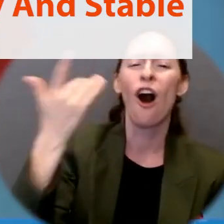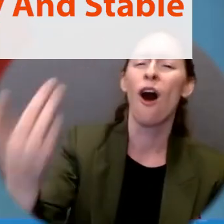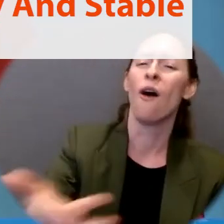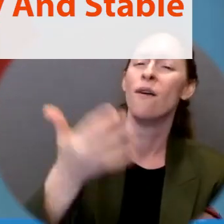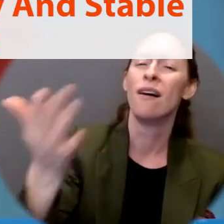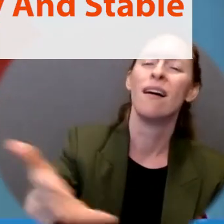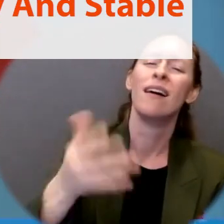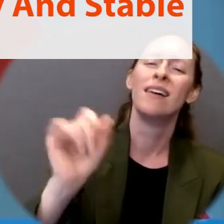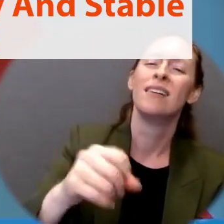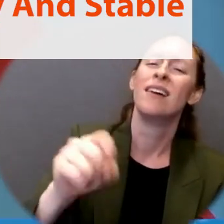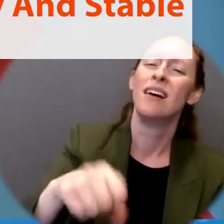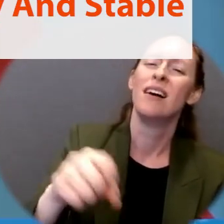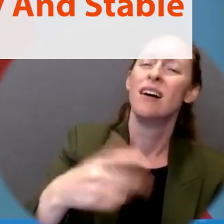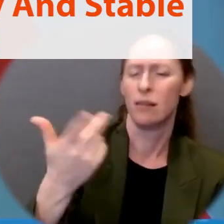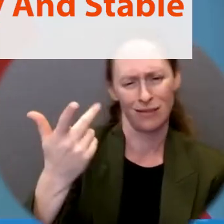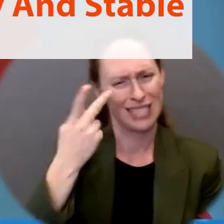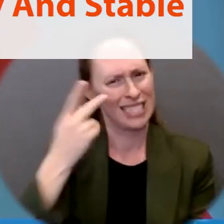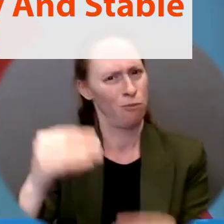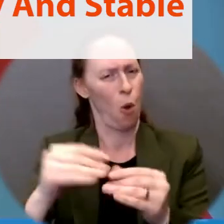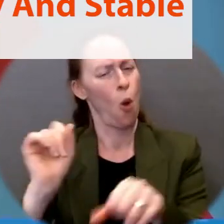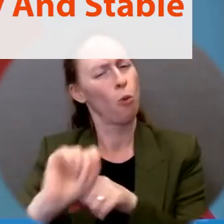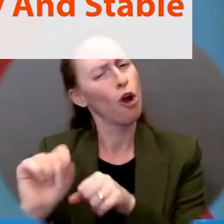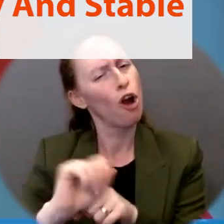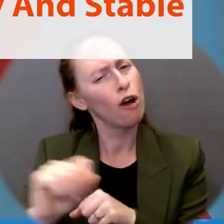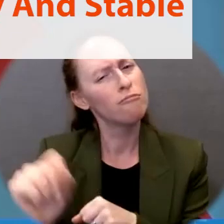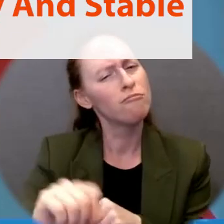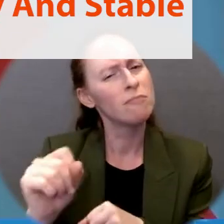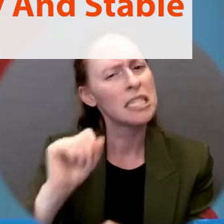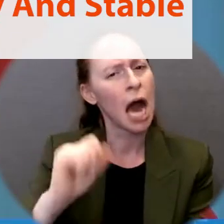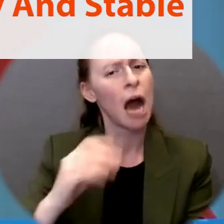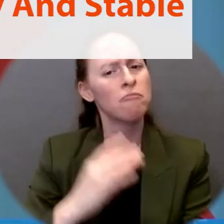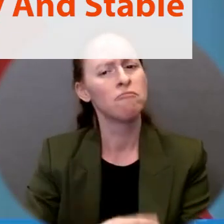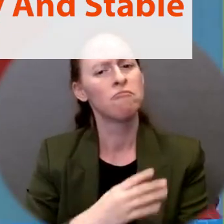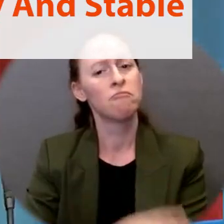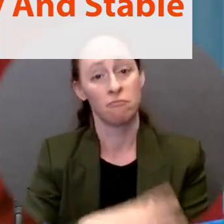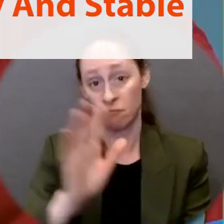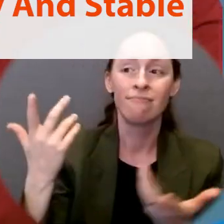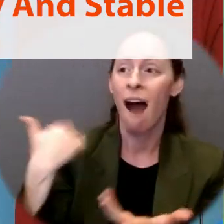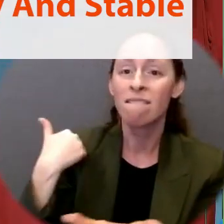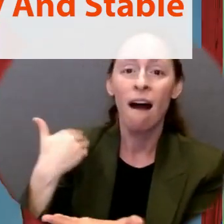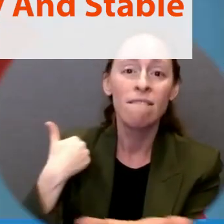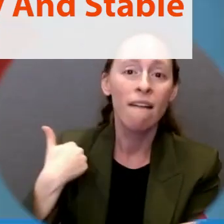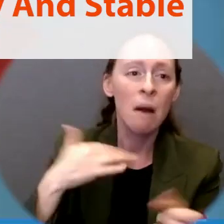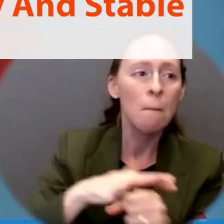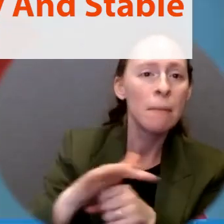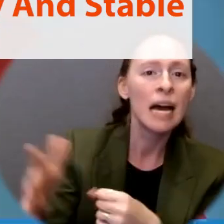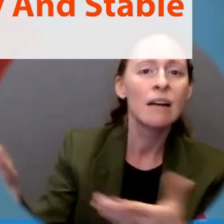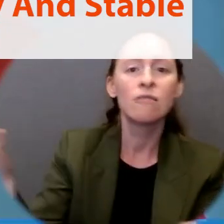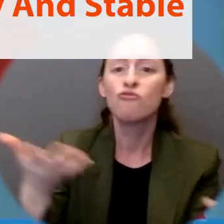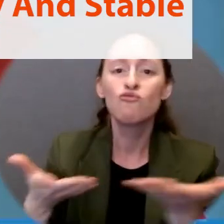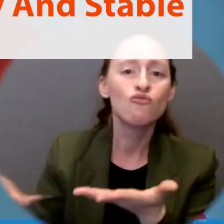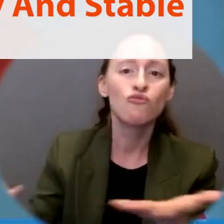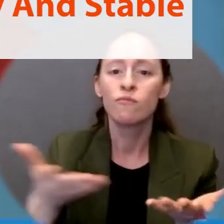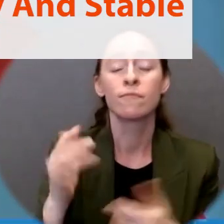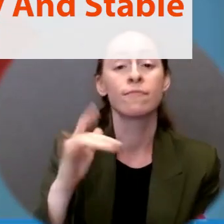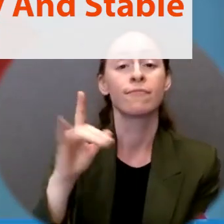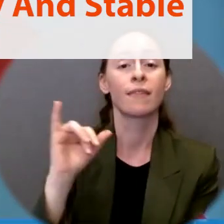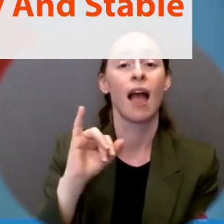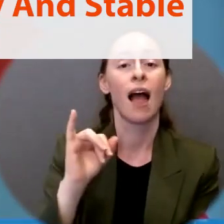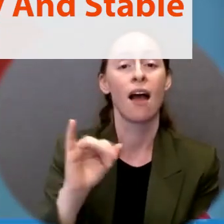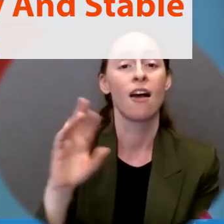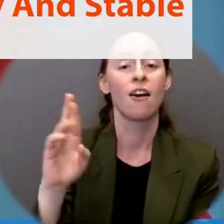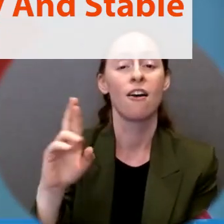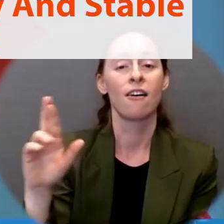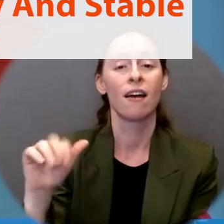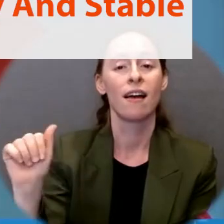there's always more work to do, but the president with his economic plan, whether it's the American Rescue Plan or it's the Inflation Reduction Act,